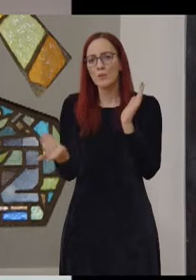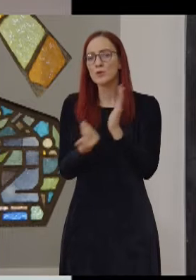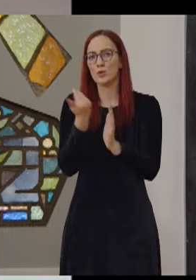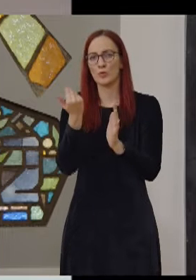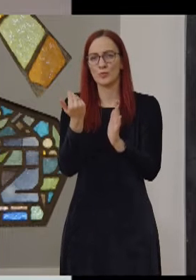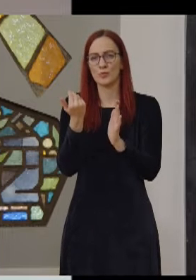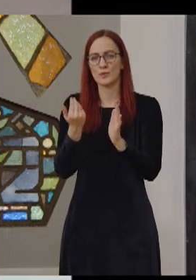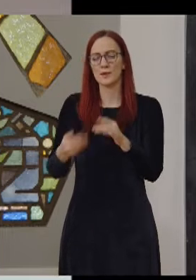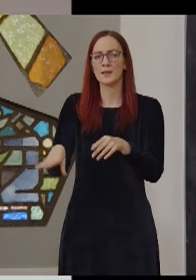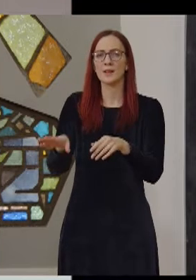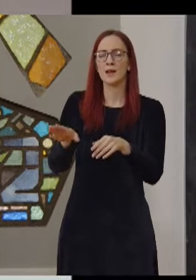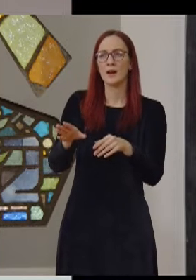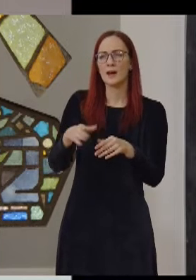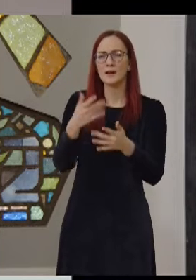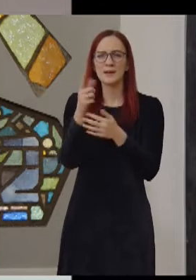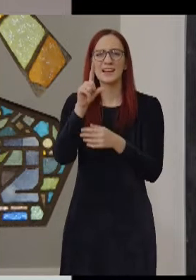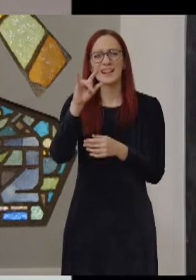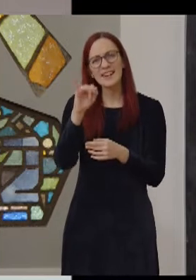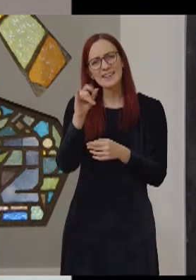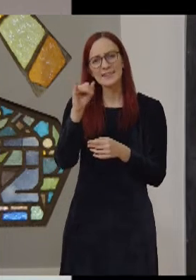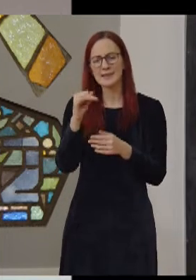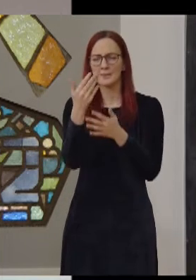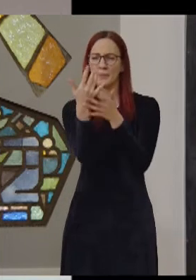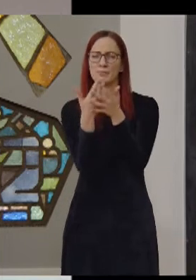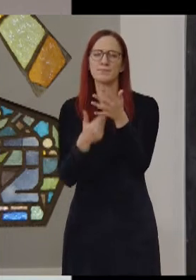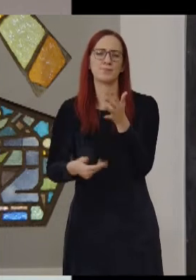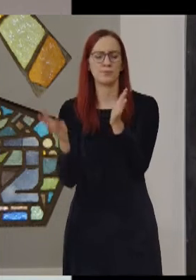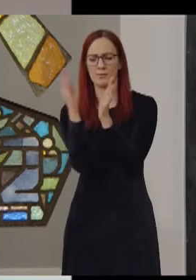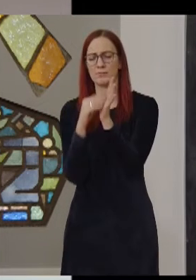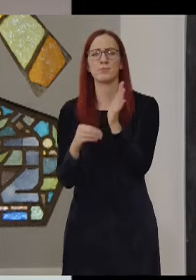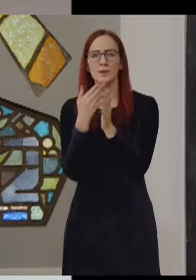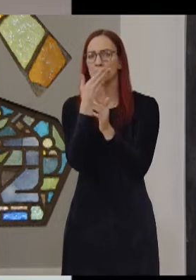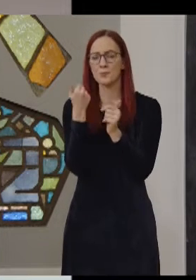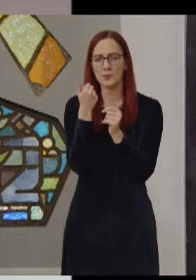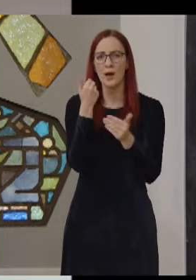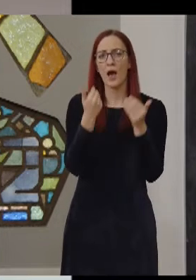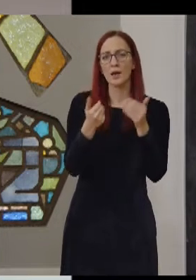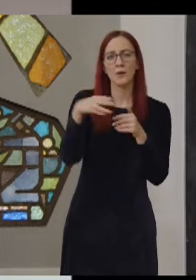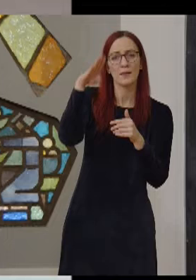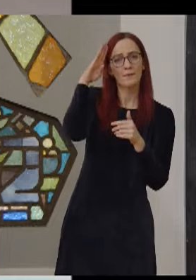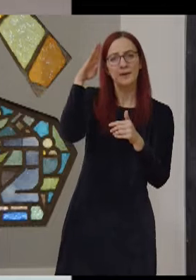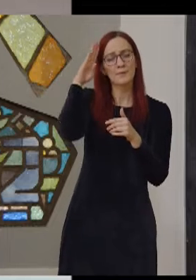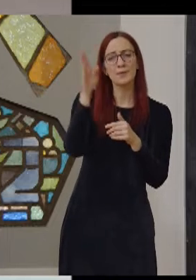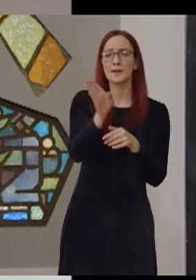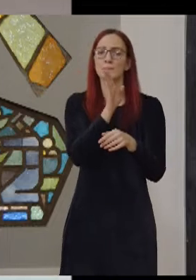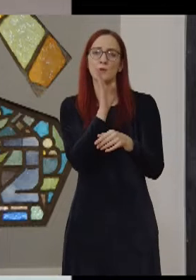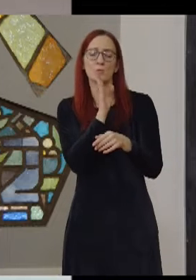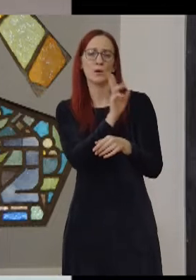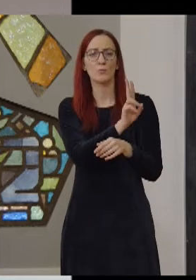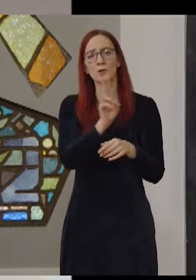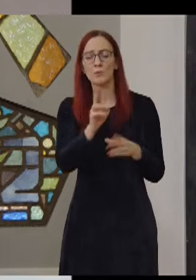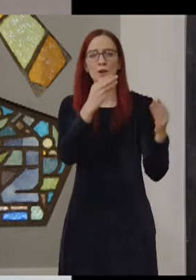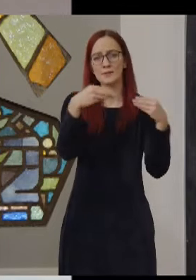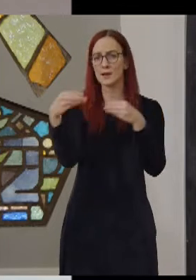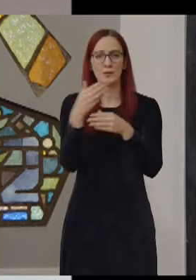does not introduce any new 20, let's say, sexes or the rights